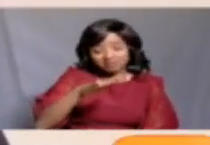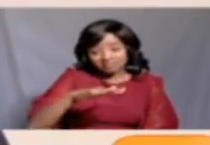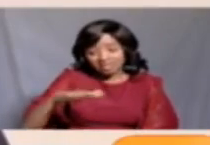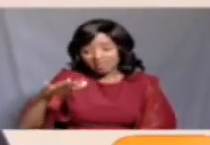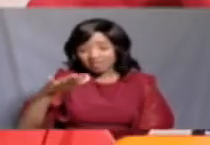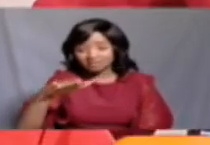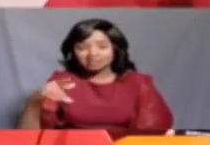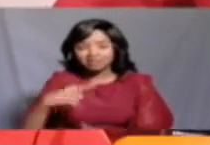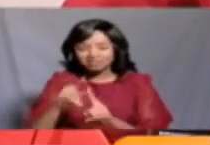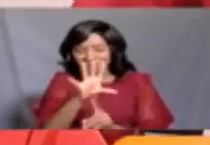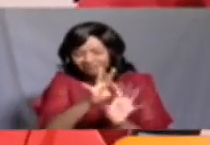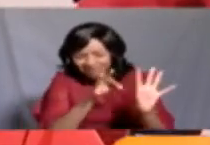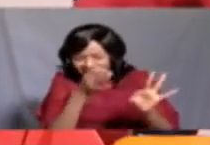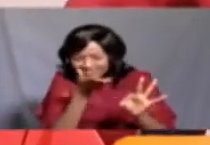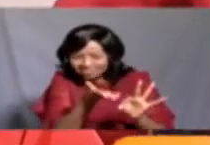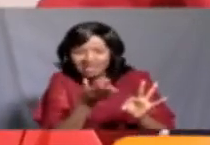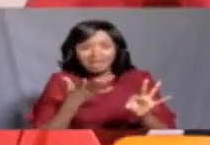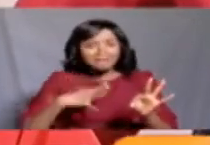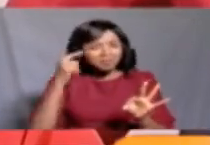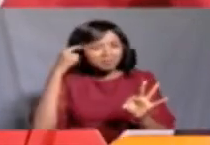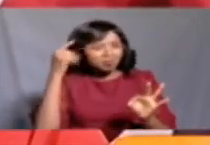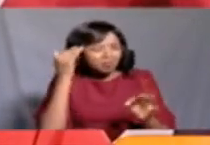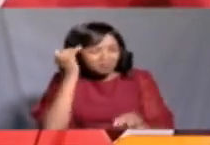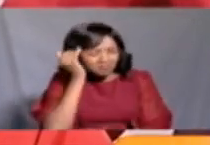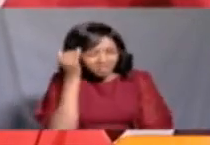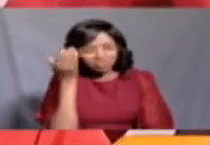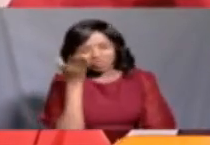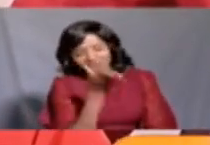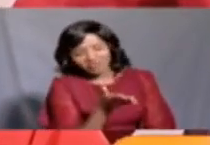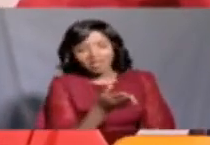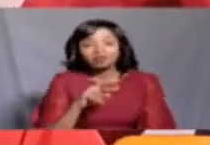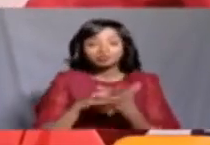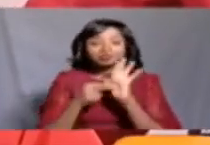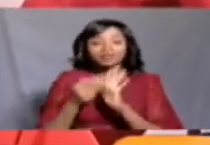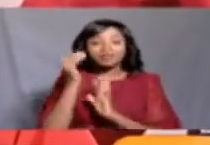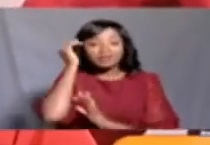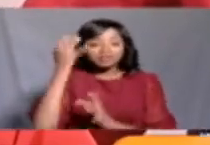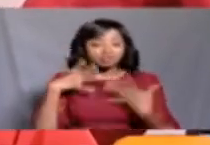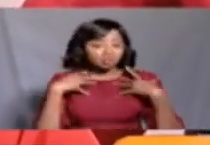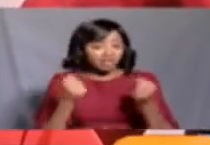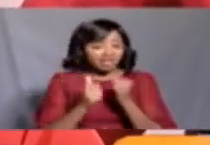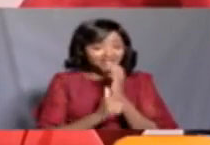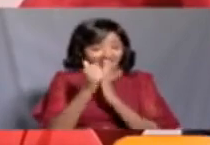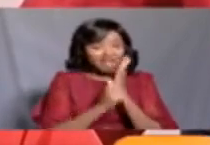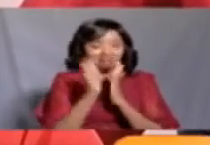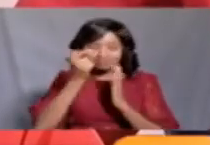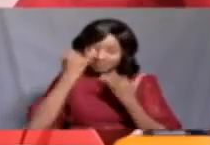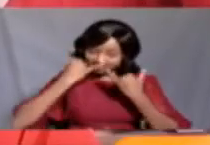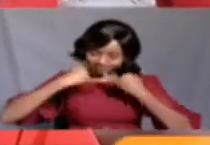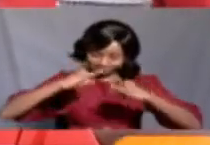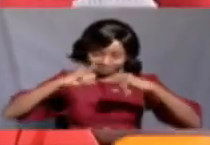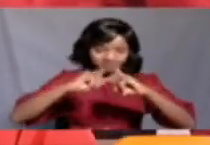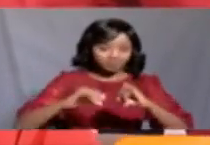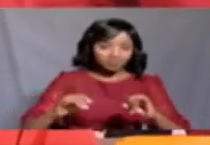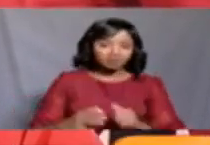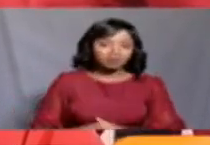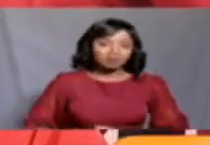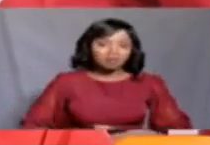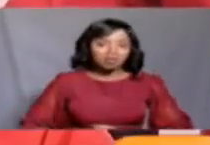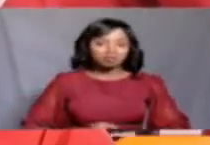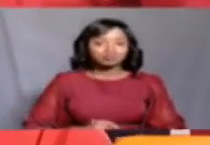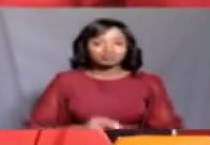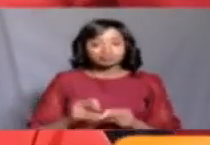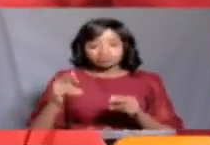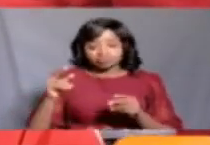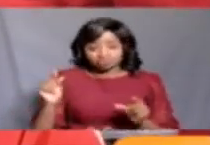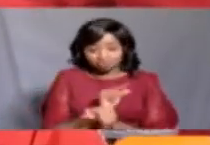I think the Mental Health Act amendments need to be completed as soon as possible, so as to fill